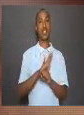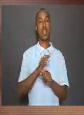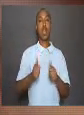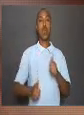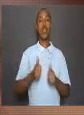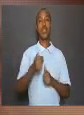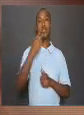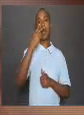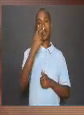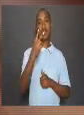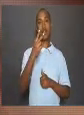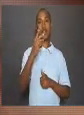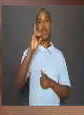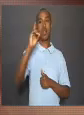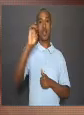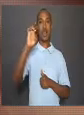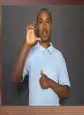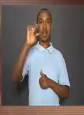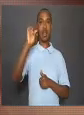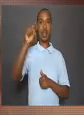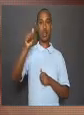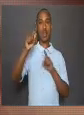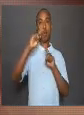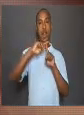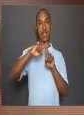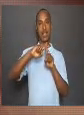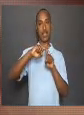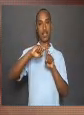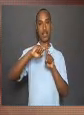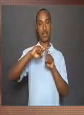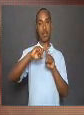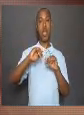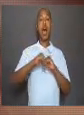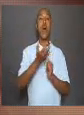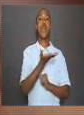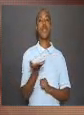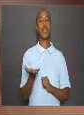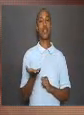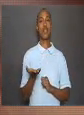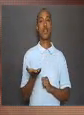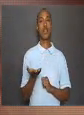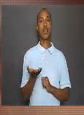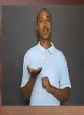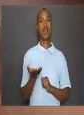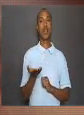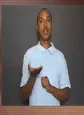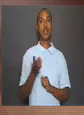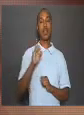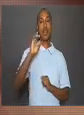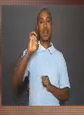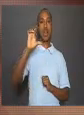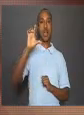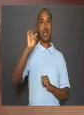which is represented as delta plus. However, rather than saying